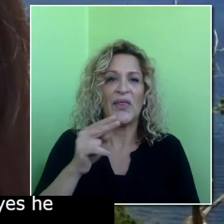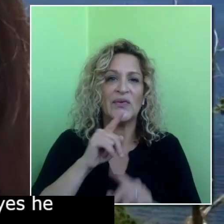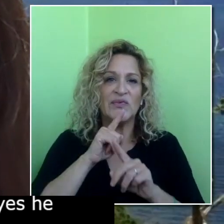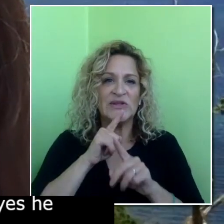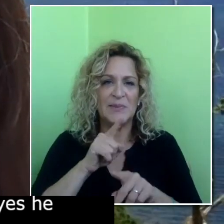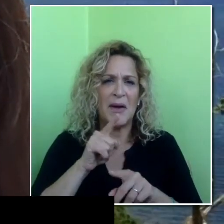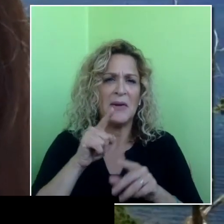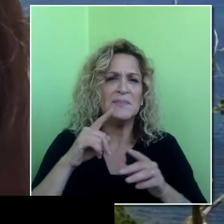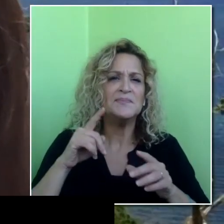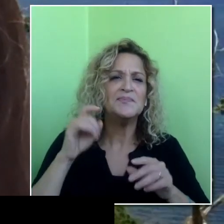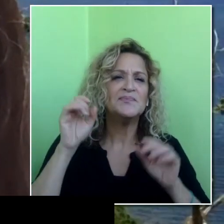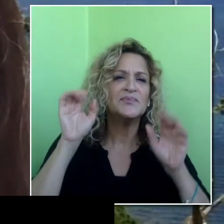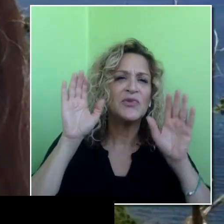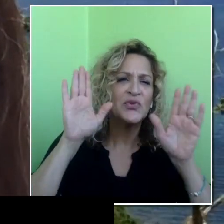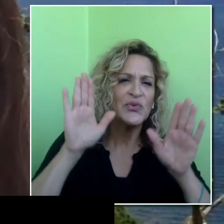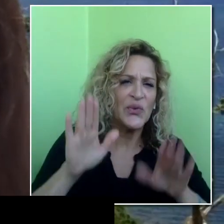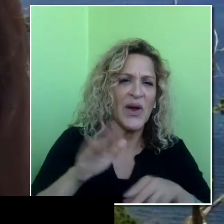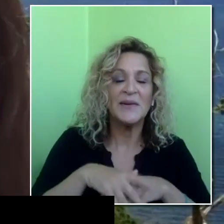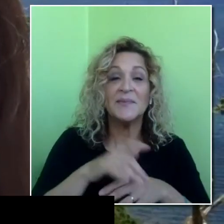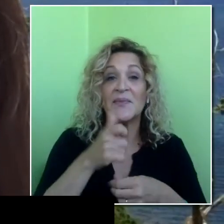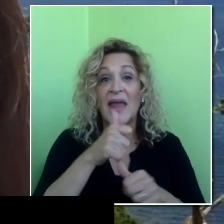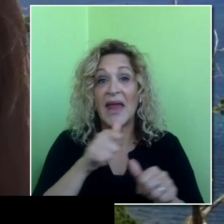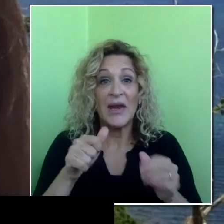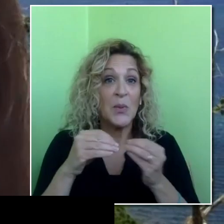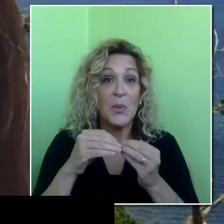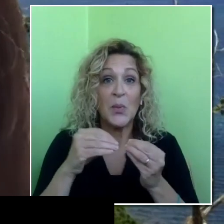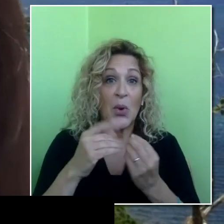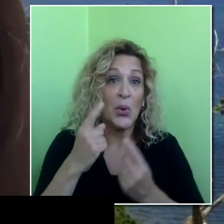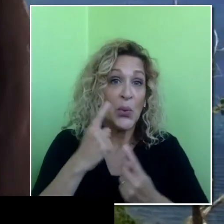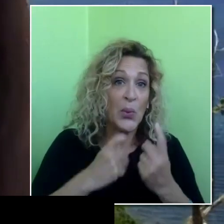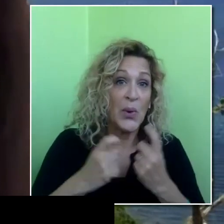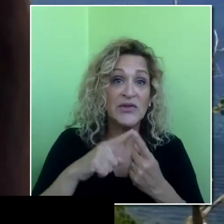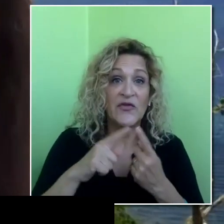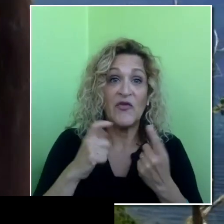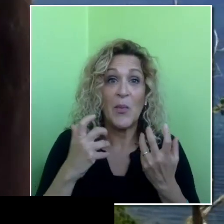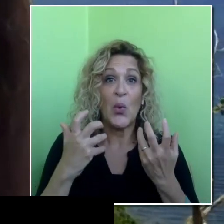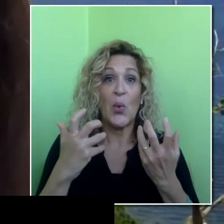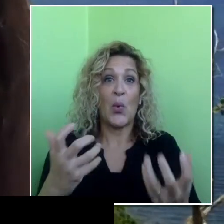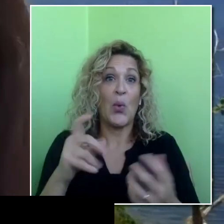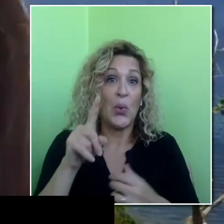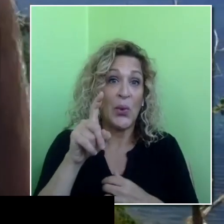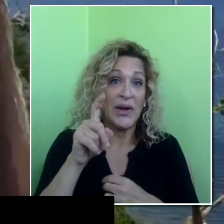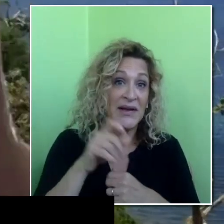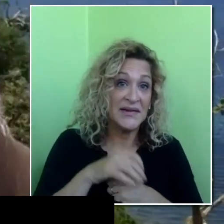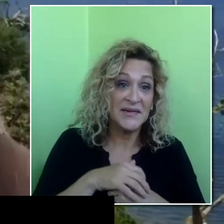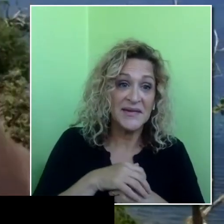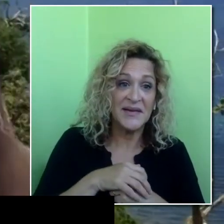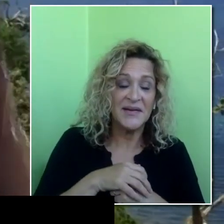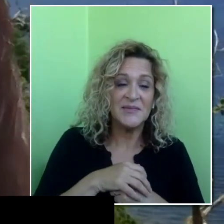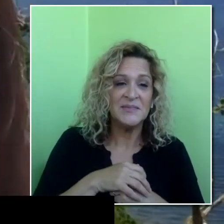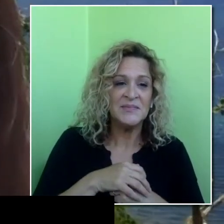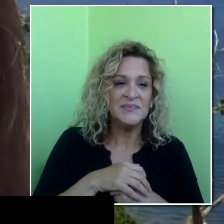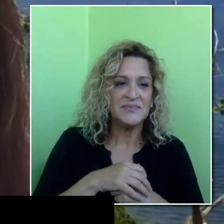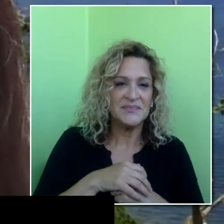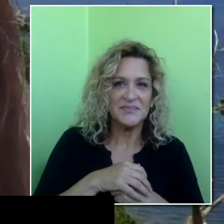other questions from our audience? I